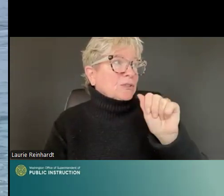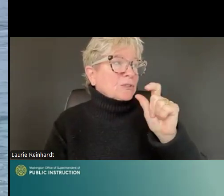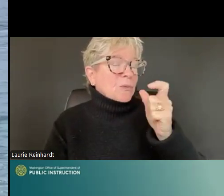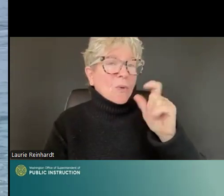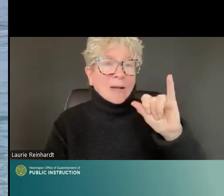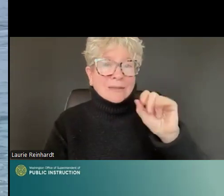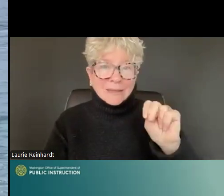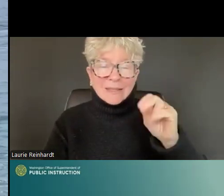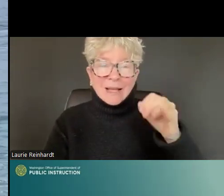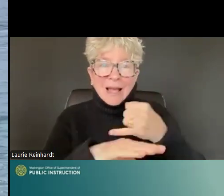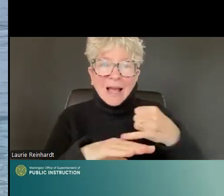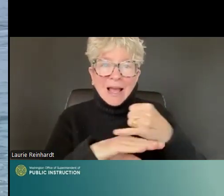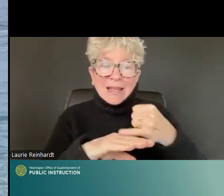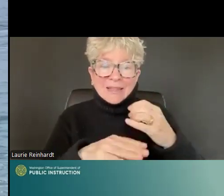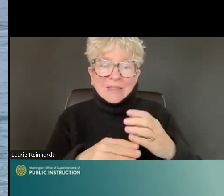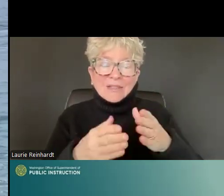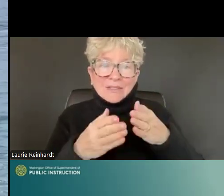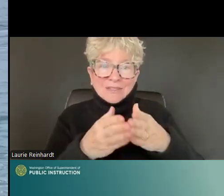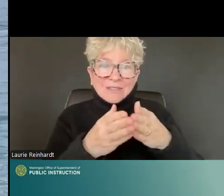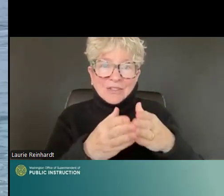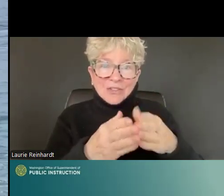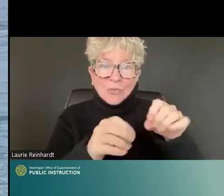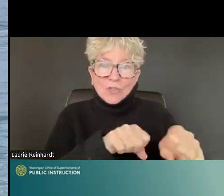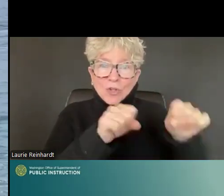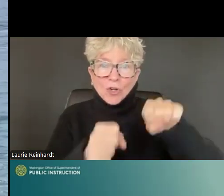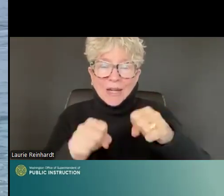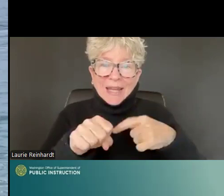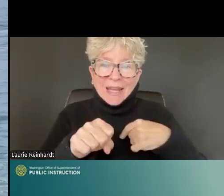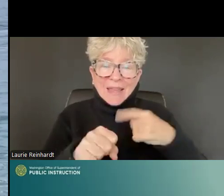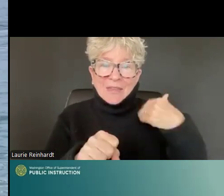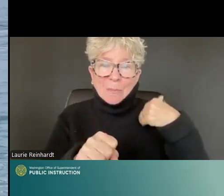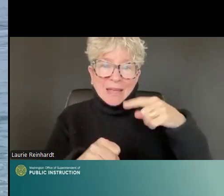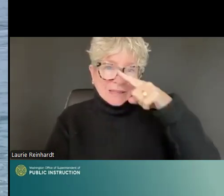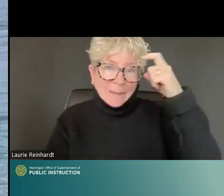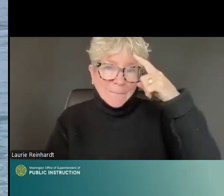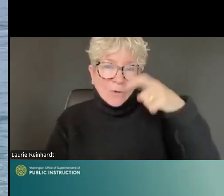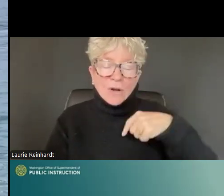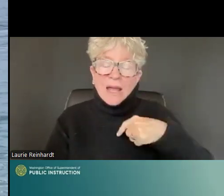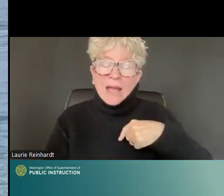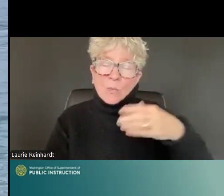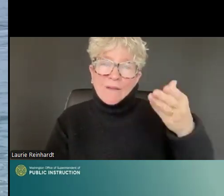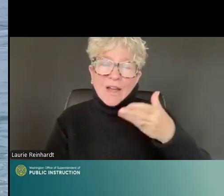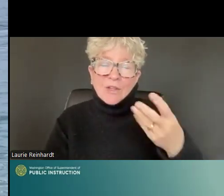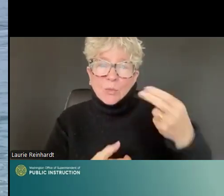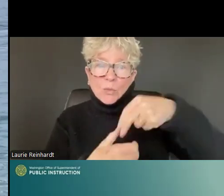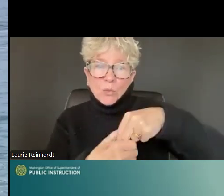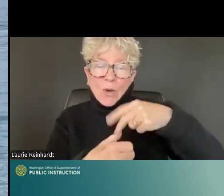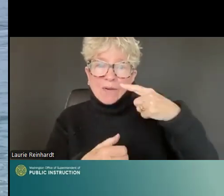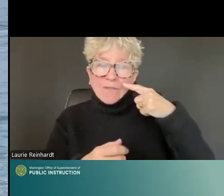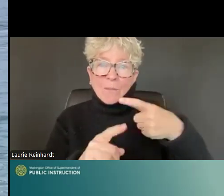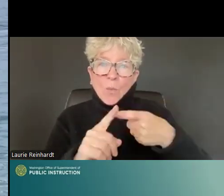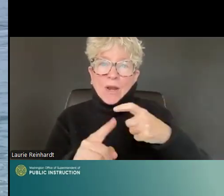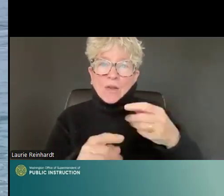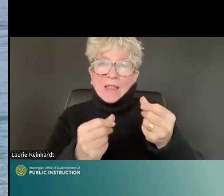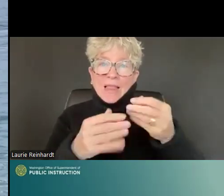invite you all to honor the traditional lands on which each of you are located today, and we have some